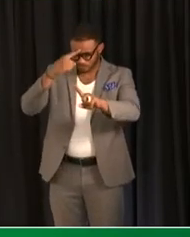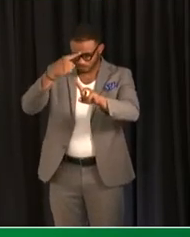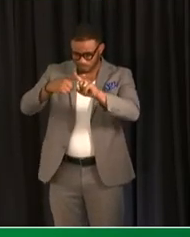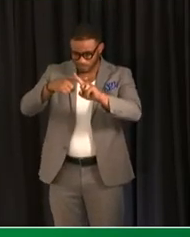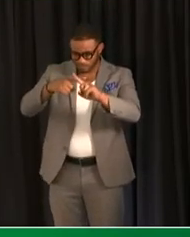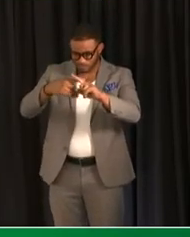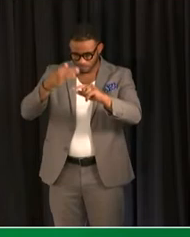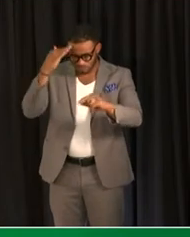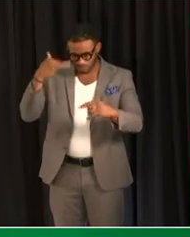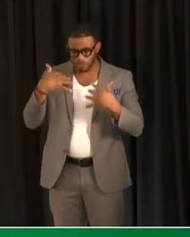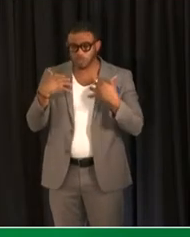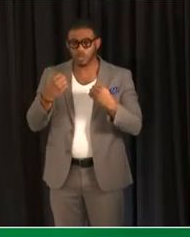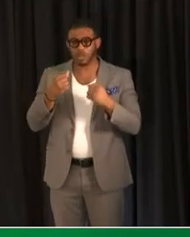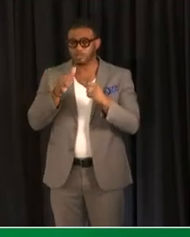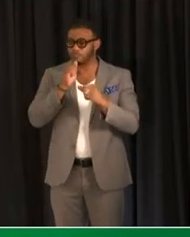keep